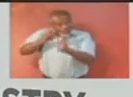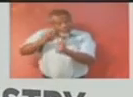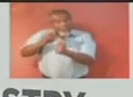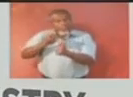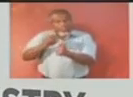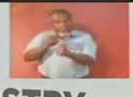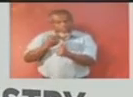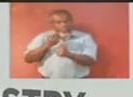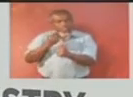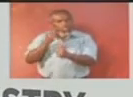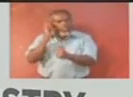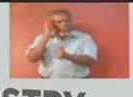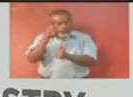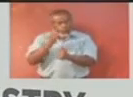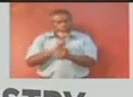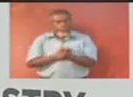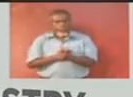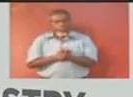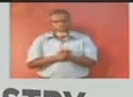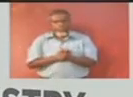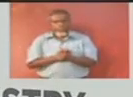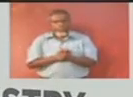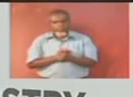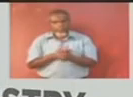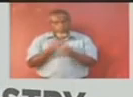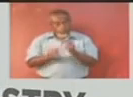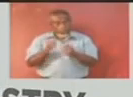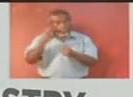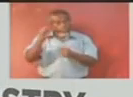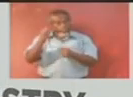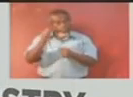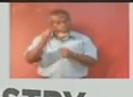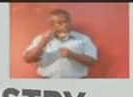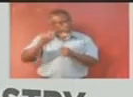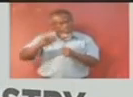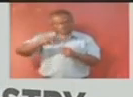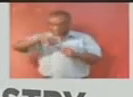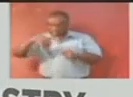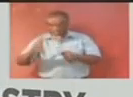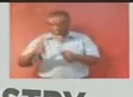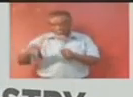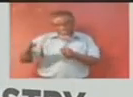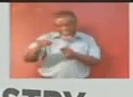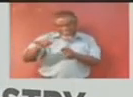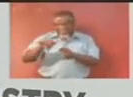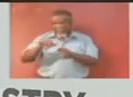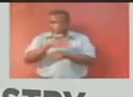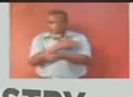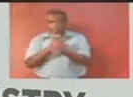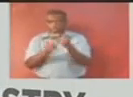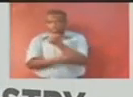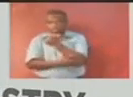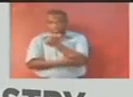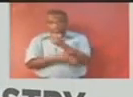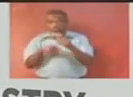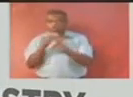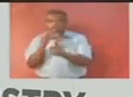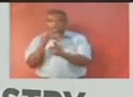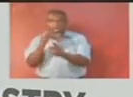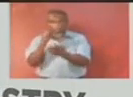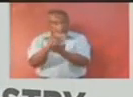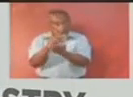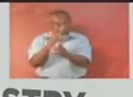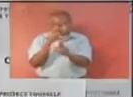yes, Trinidad and Tobago, like other countries who signed up, will continue to receive vaccines through the COVAX facility. Thank